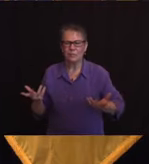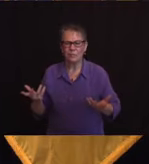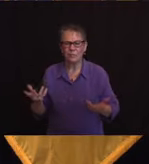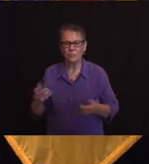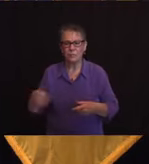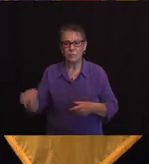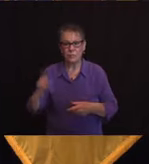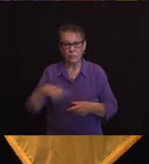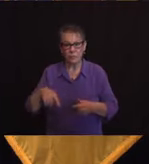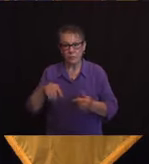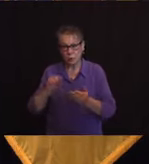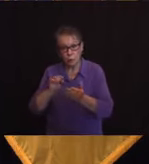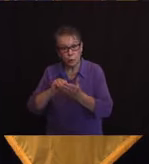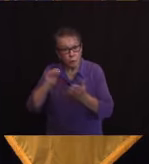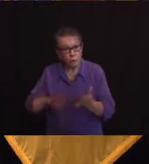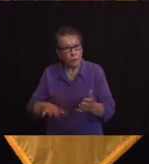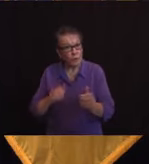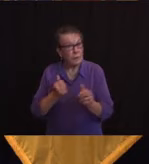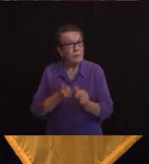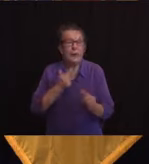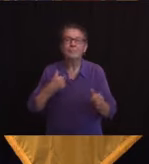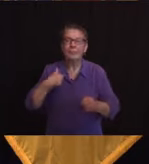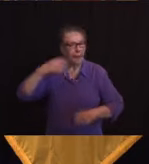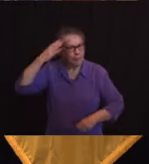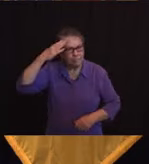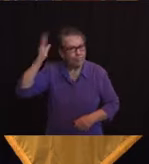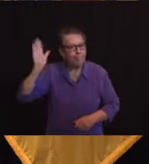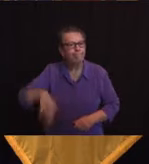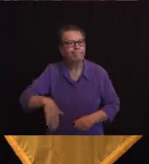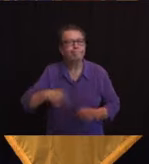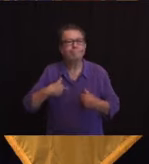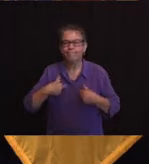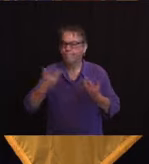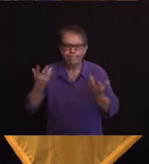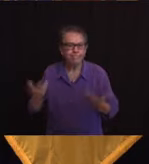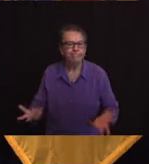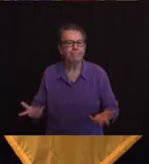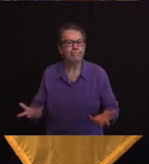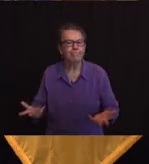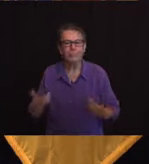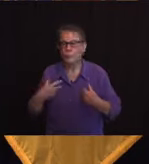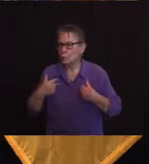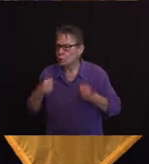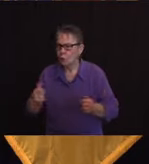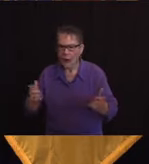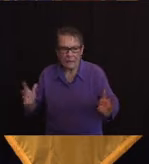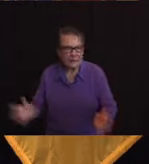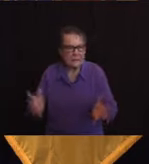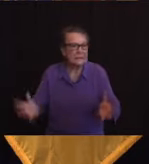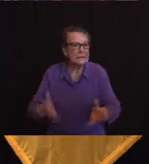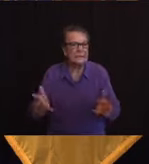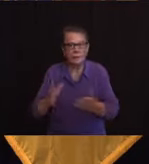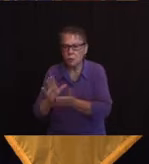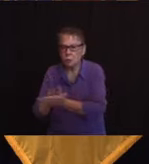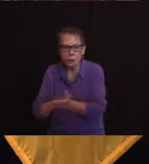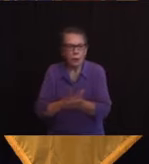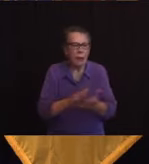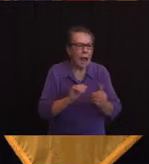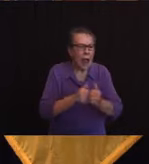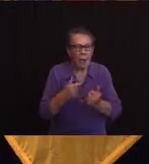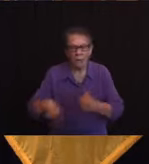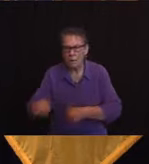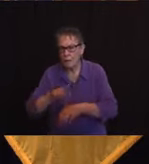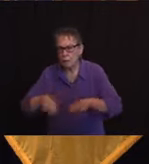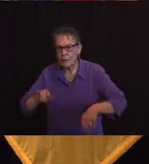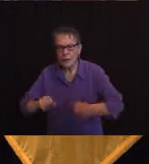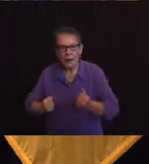sink at that. I was on today with another district and community, New Brunswick, just going through their plans, where